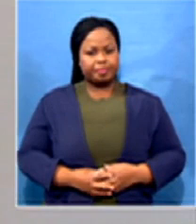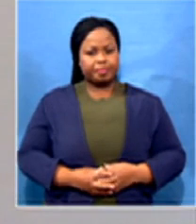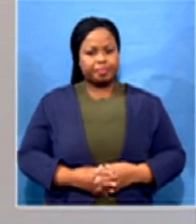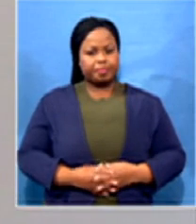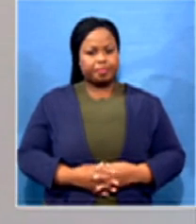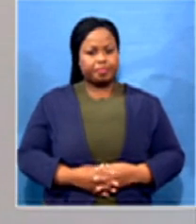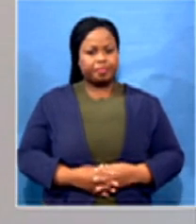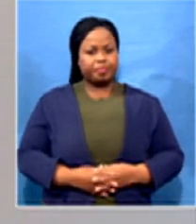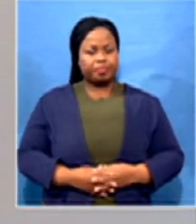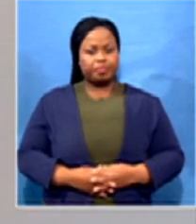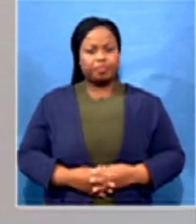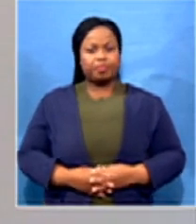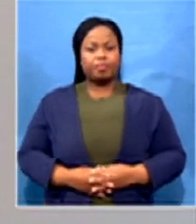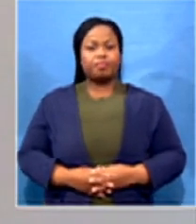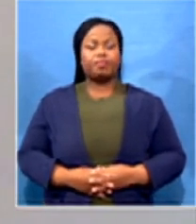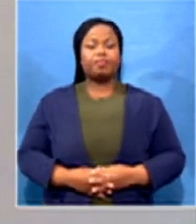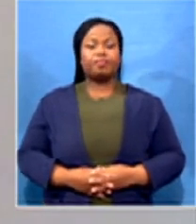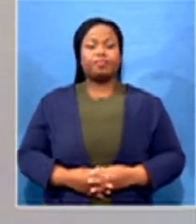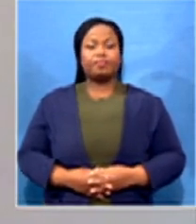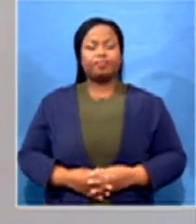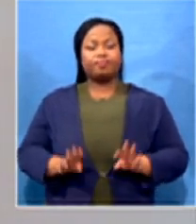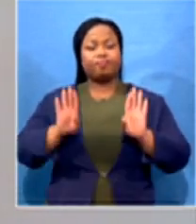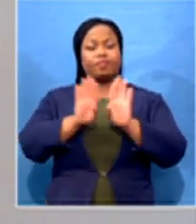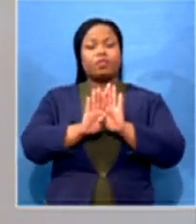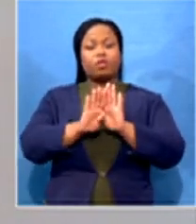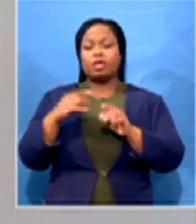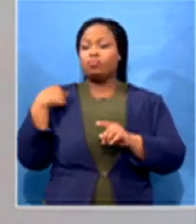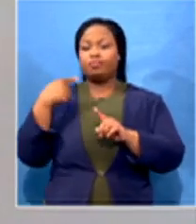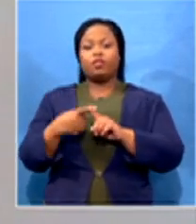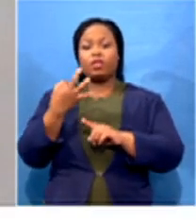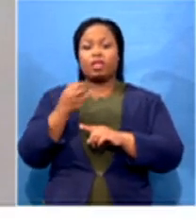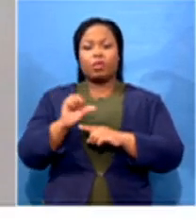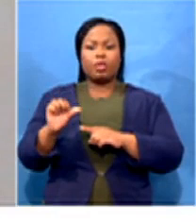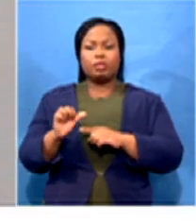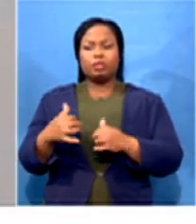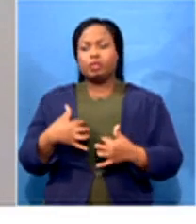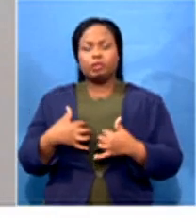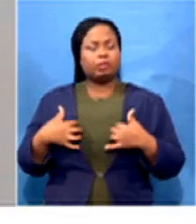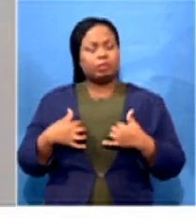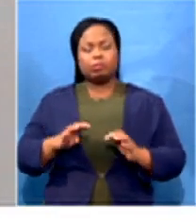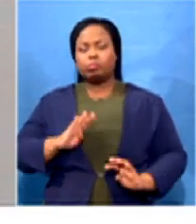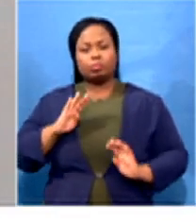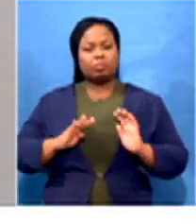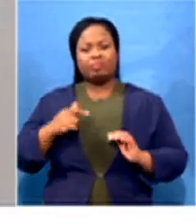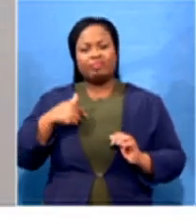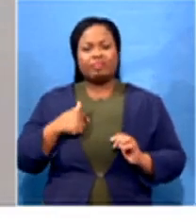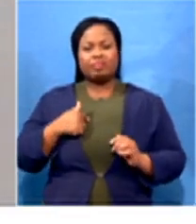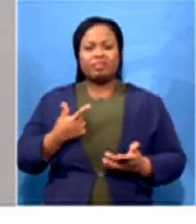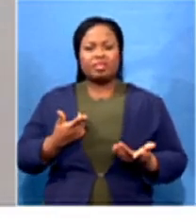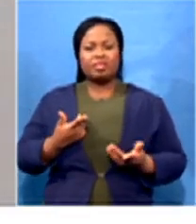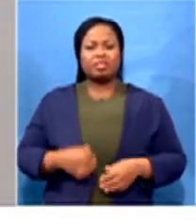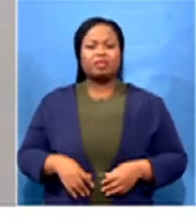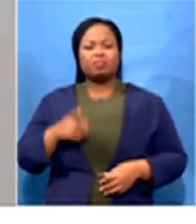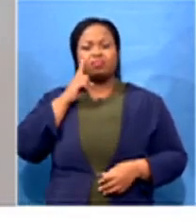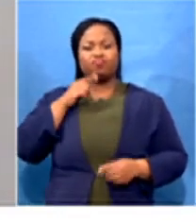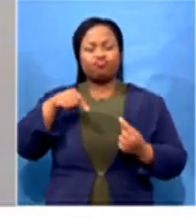The initial 3-week lockdown was quite frustrating, I'm sure, for all of us. So I ran a coronavirus ring around